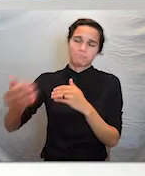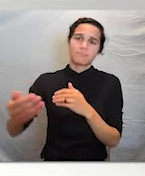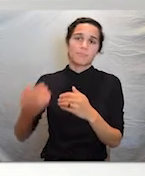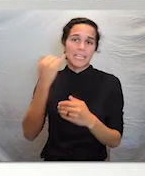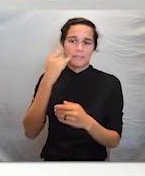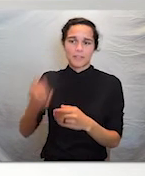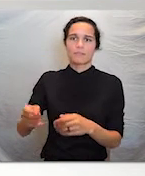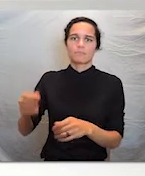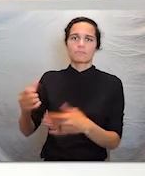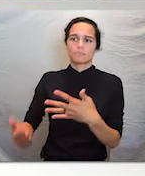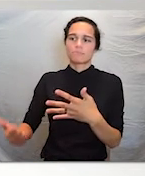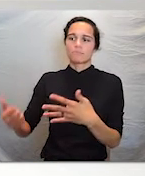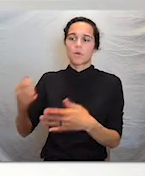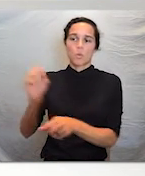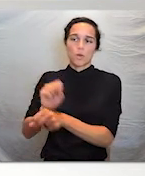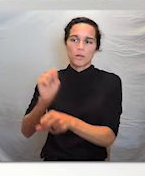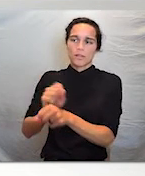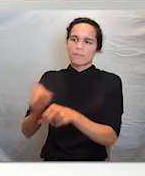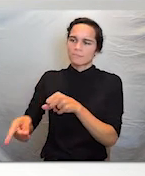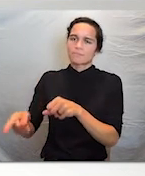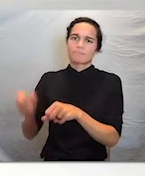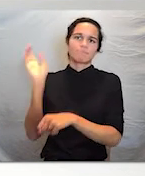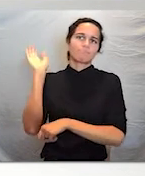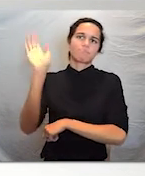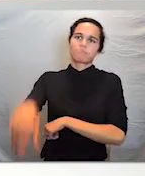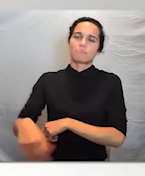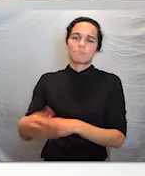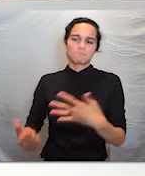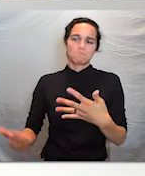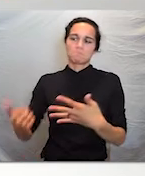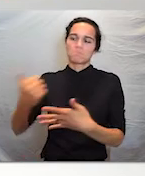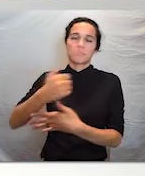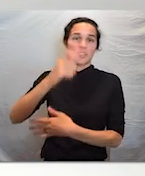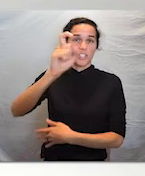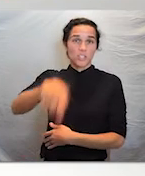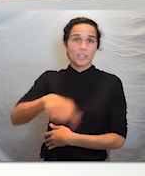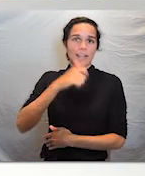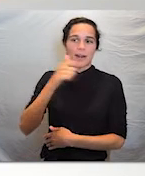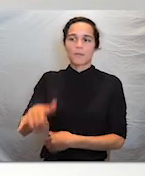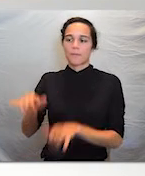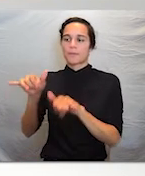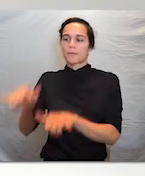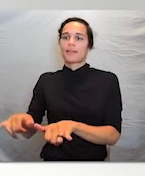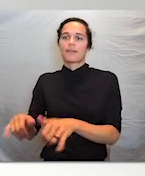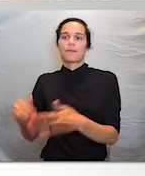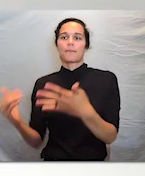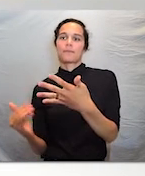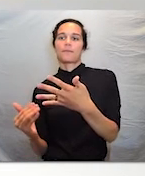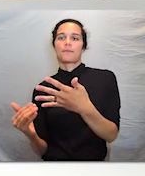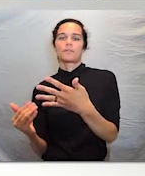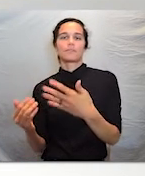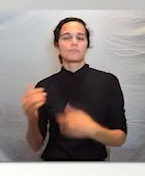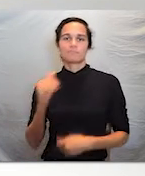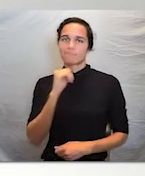positions, not staying in one position forever. I think it's just,